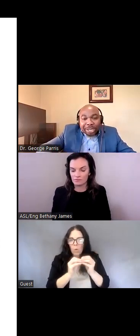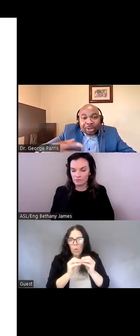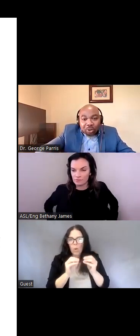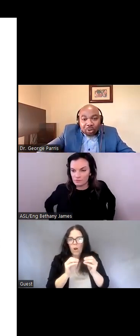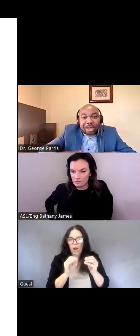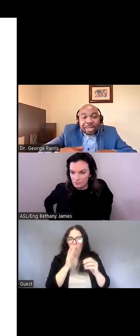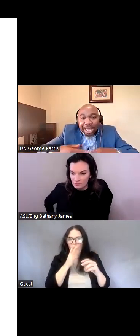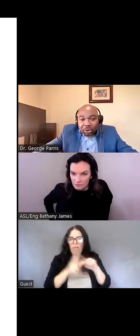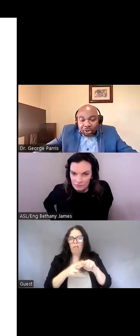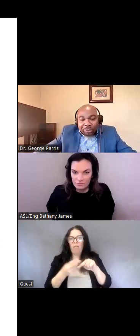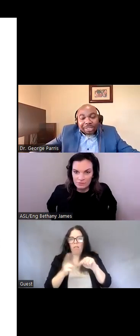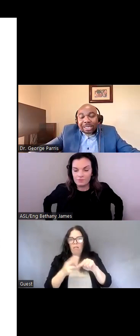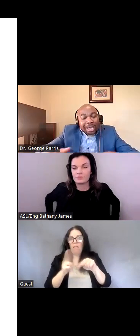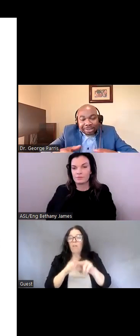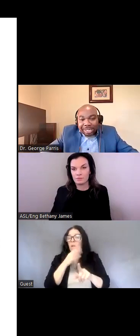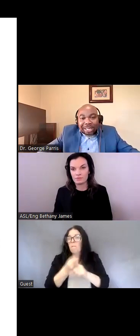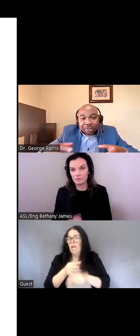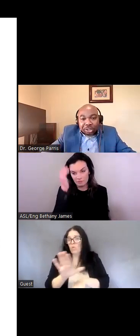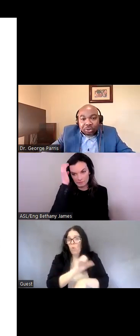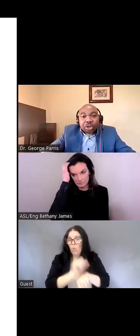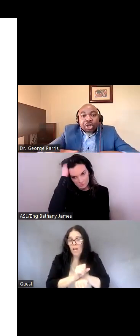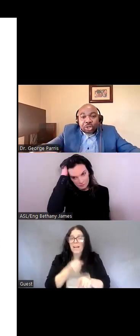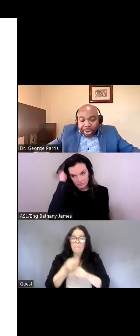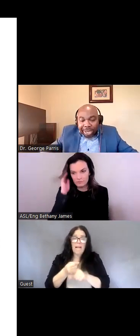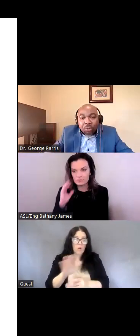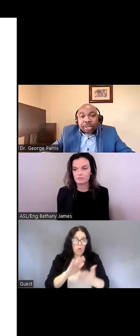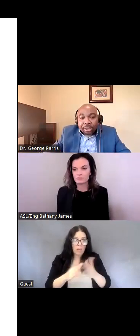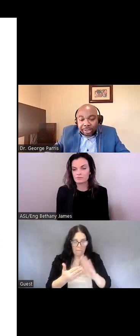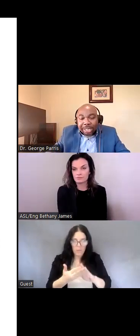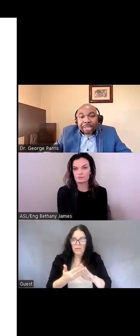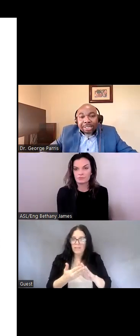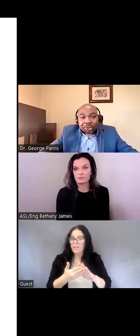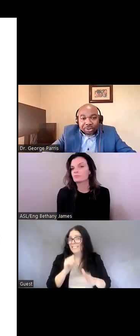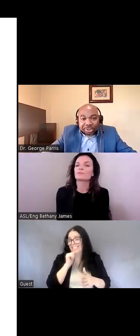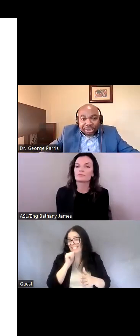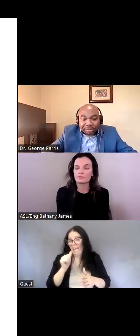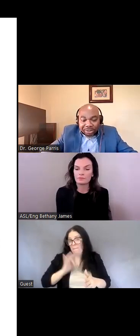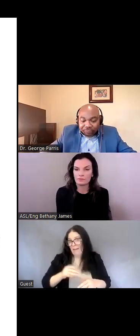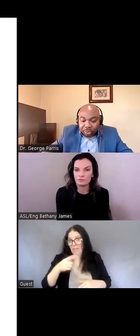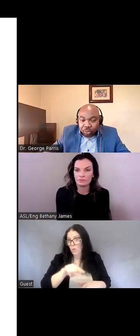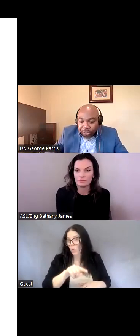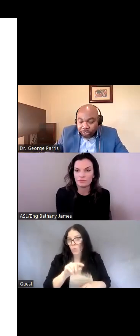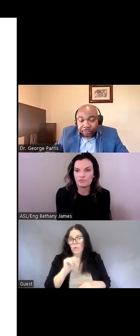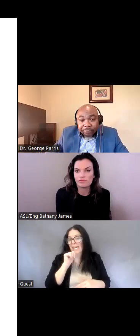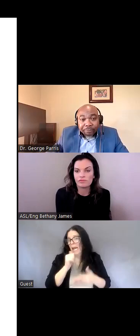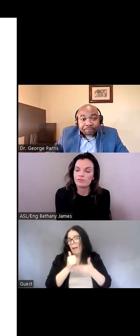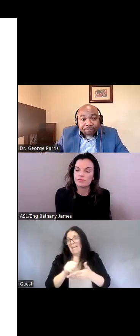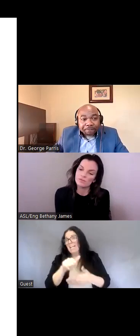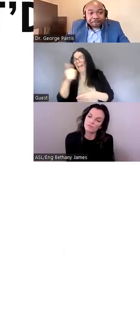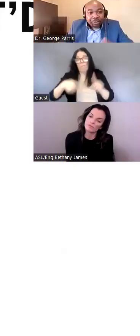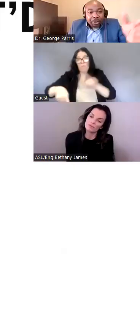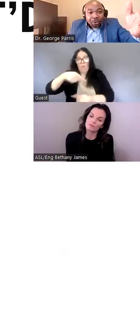it's at work and home and your community, and it's not helping you nor anyone that is associating themselves with you.